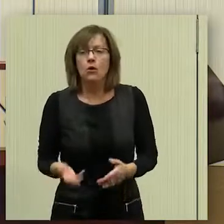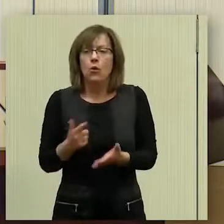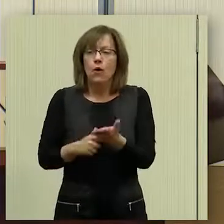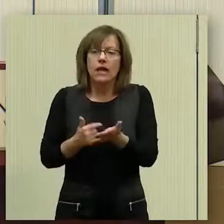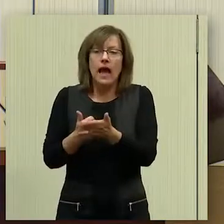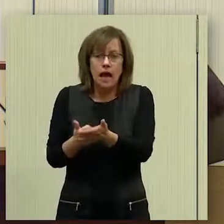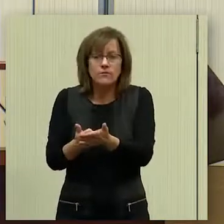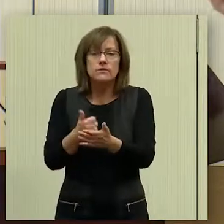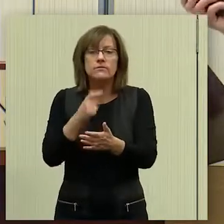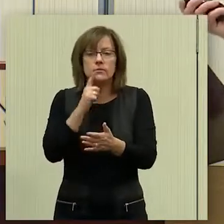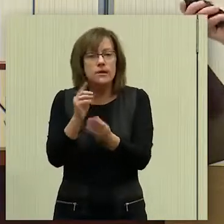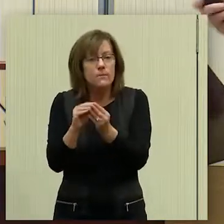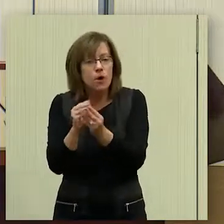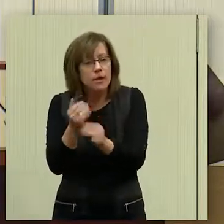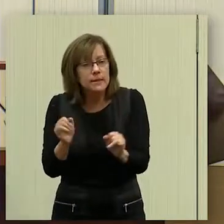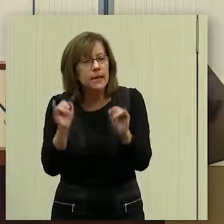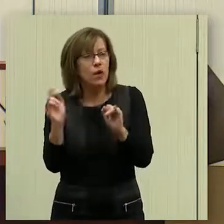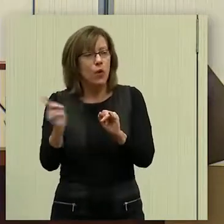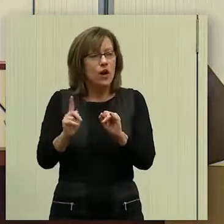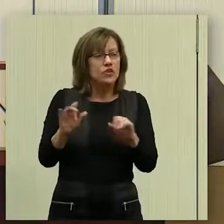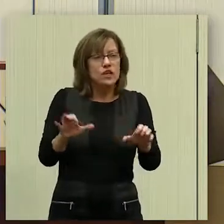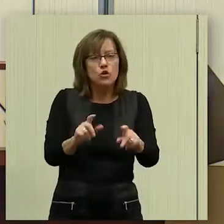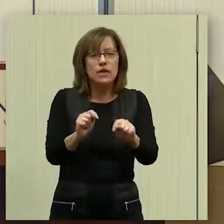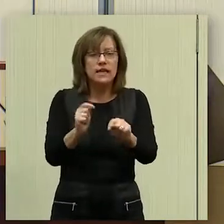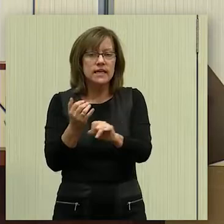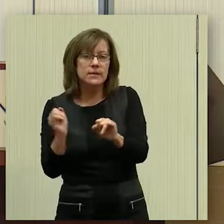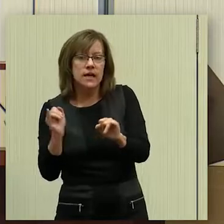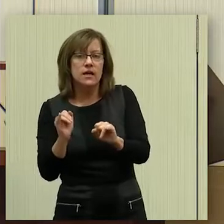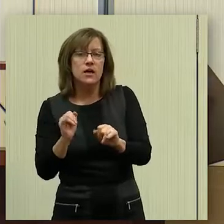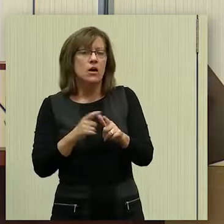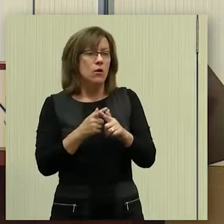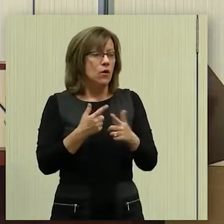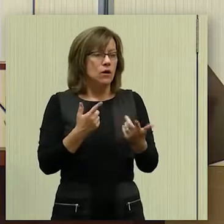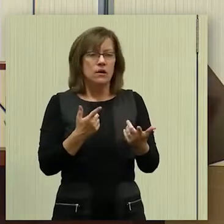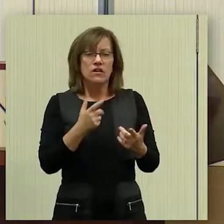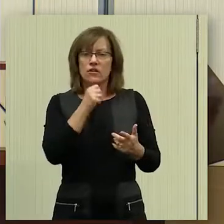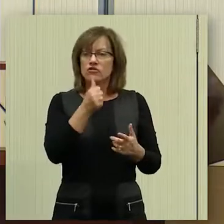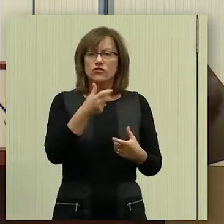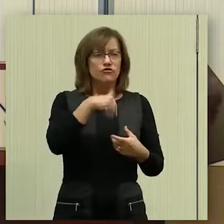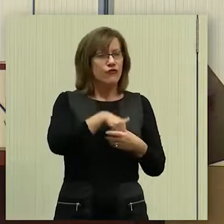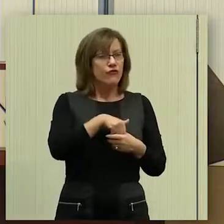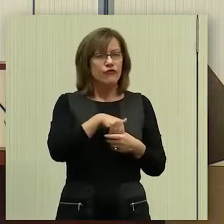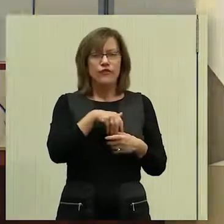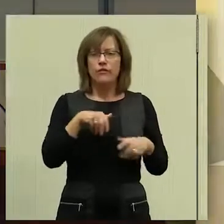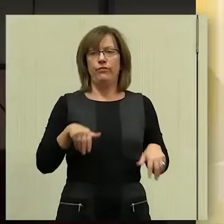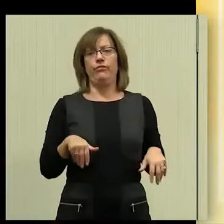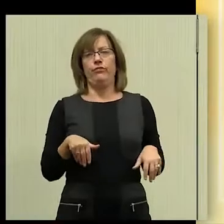independent and where are they doing things independently where they're not really engaging and interacting with anyone else.